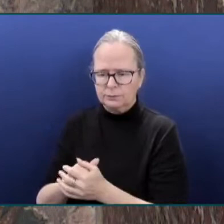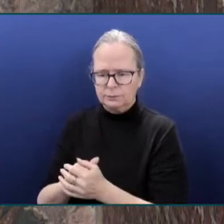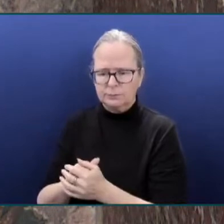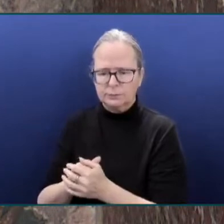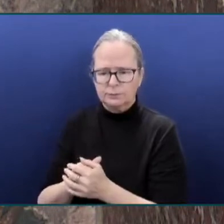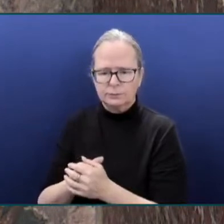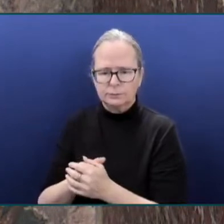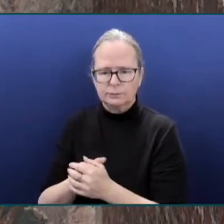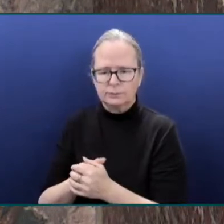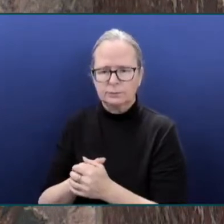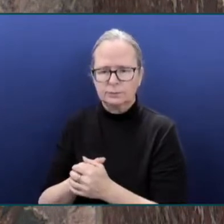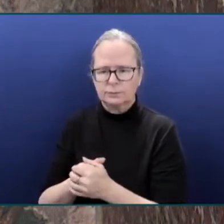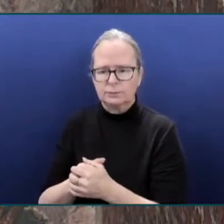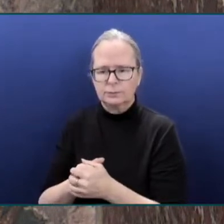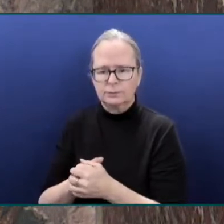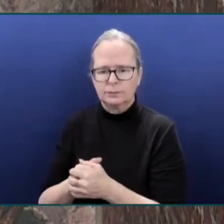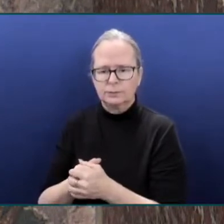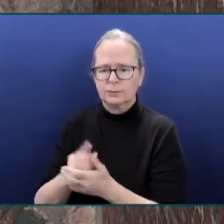Member will continue.